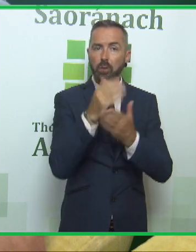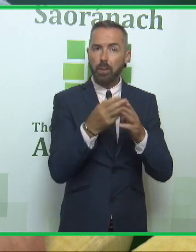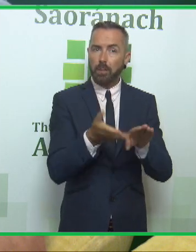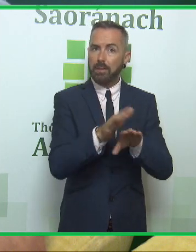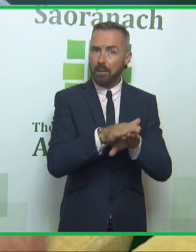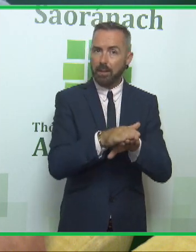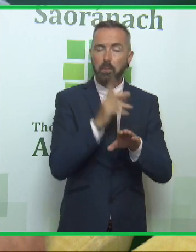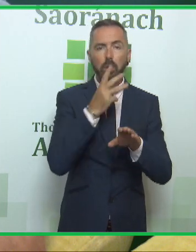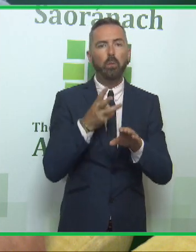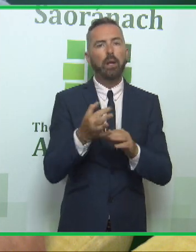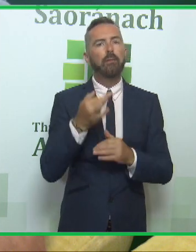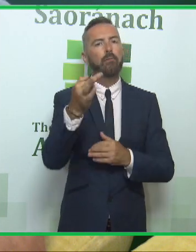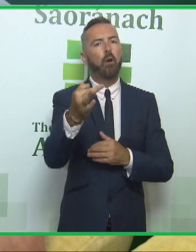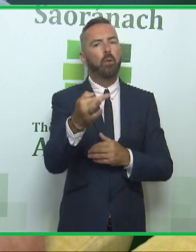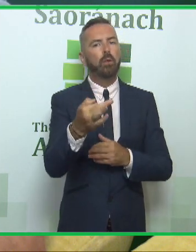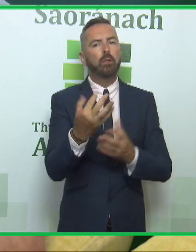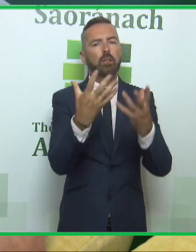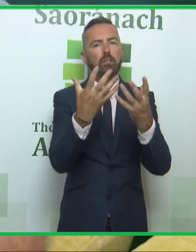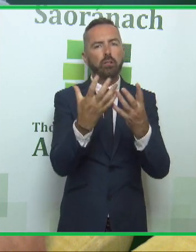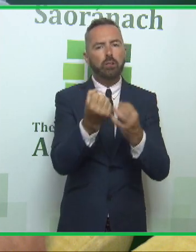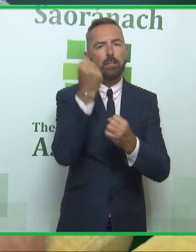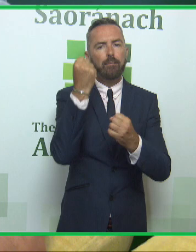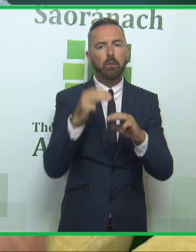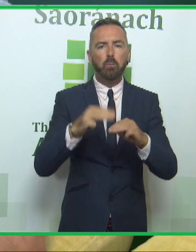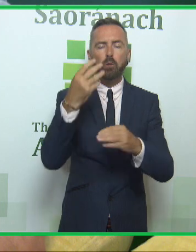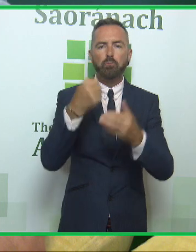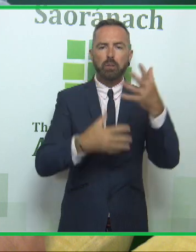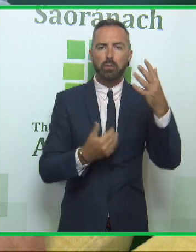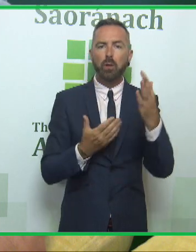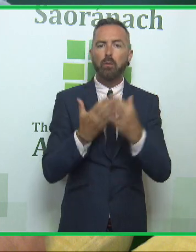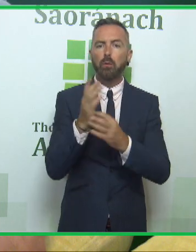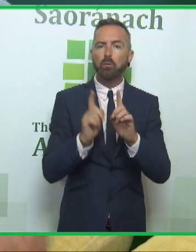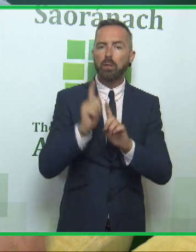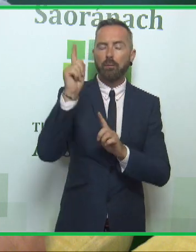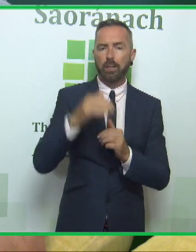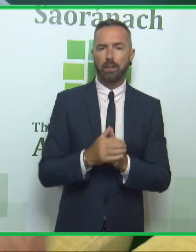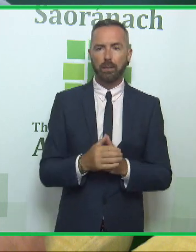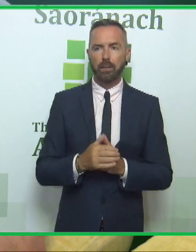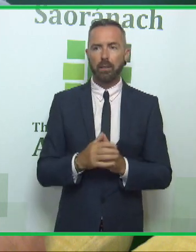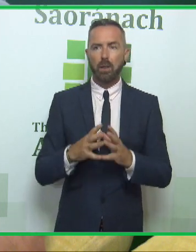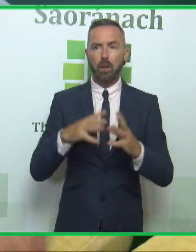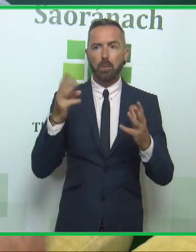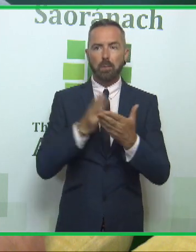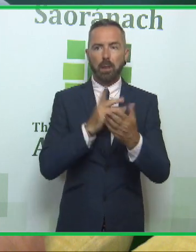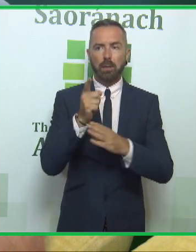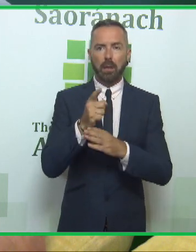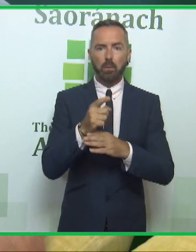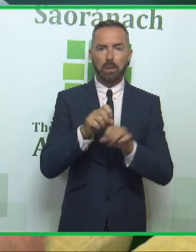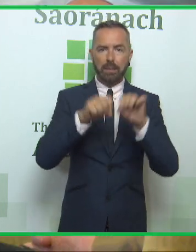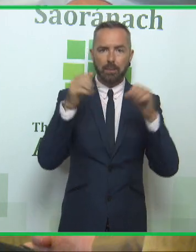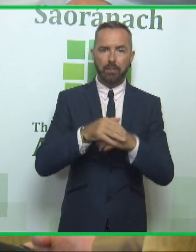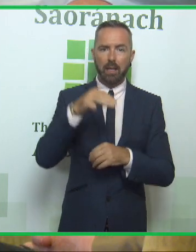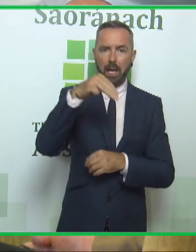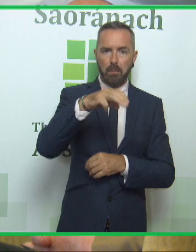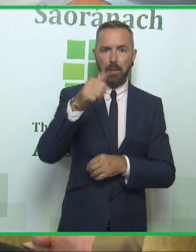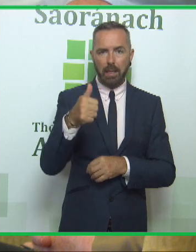us and to get the most successful outcomes is through recovery. And a big part of that then is the whole system of NA, AA,